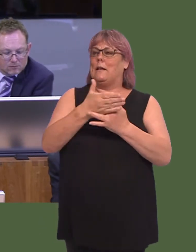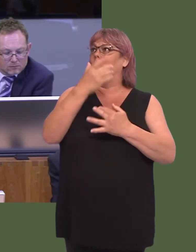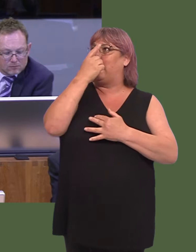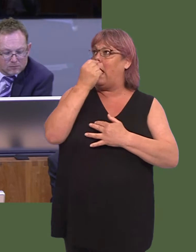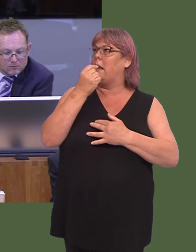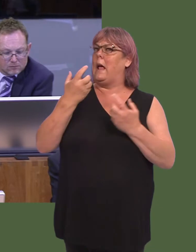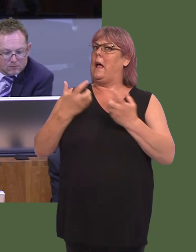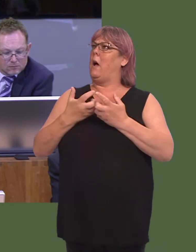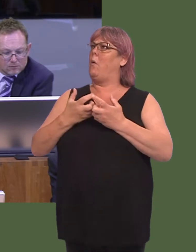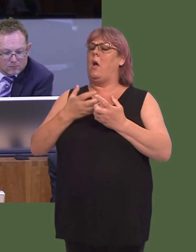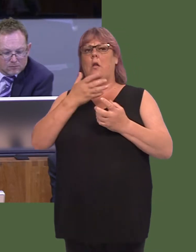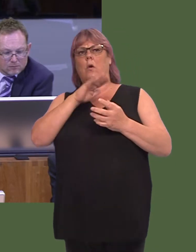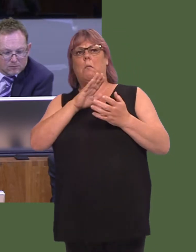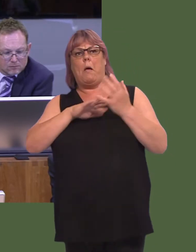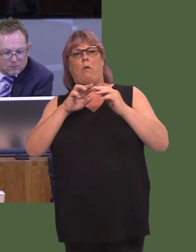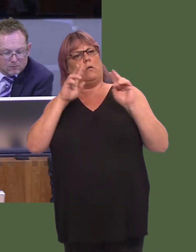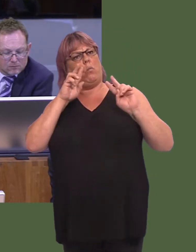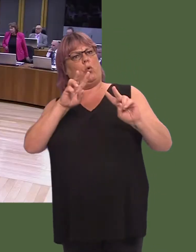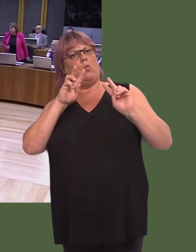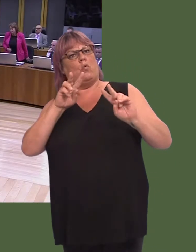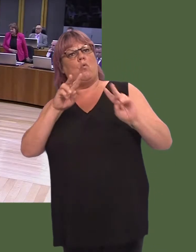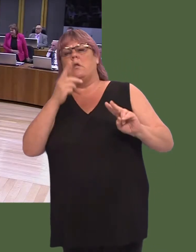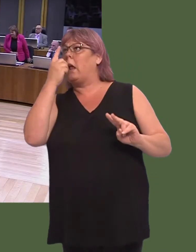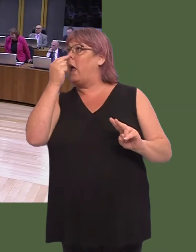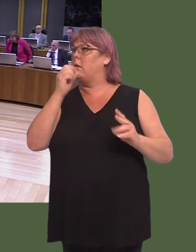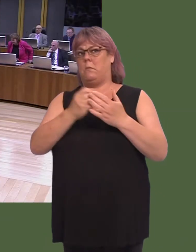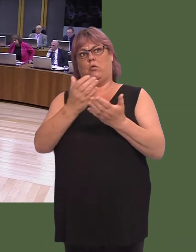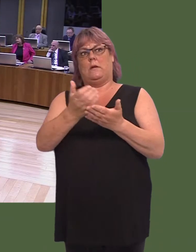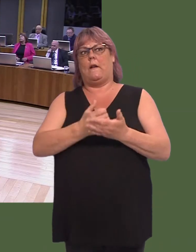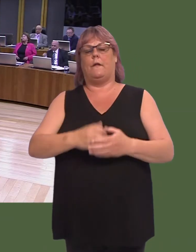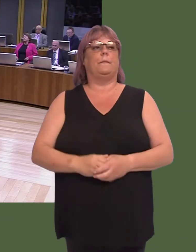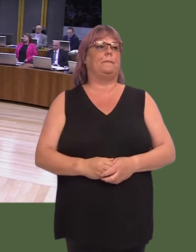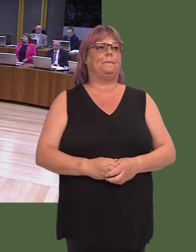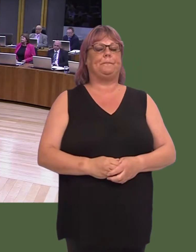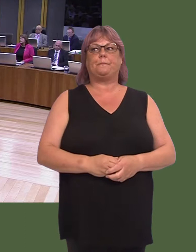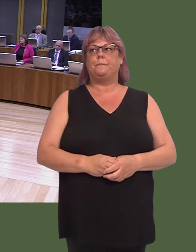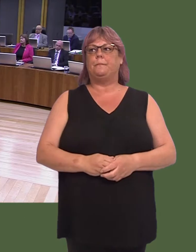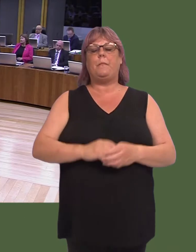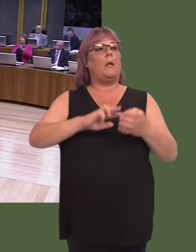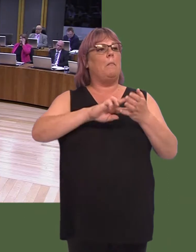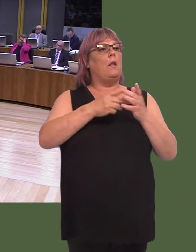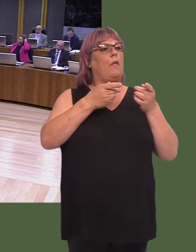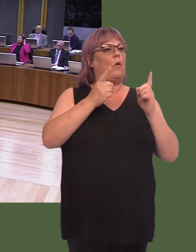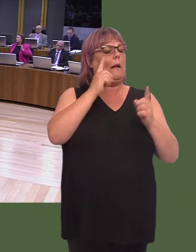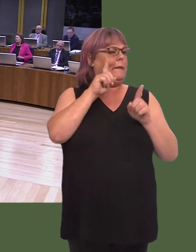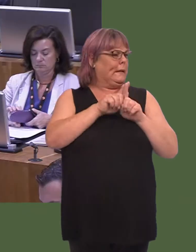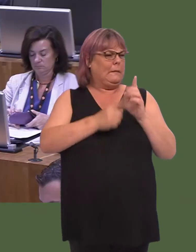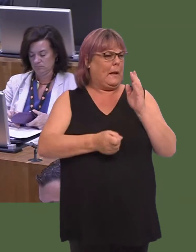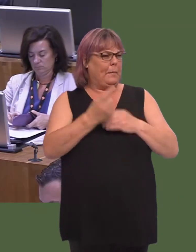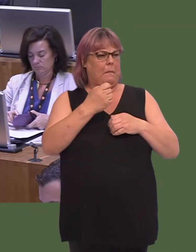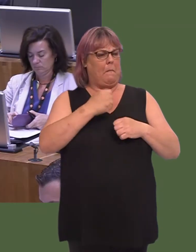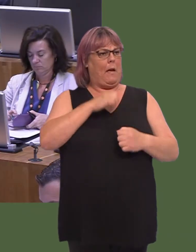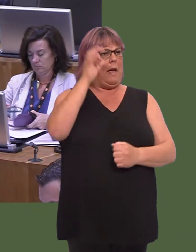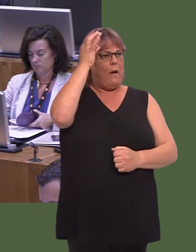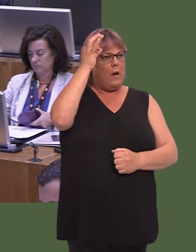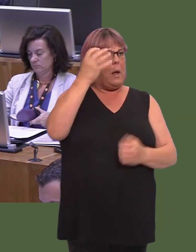access all the time, where people can watch them and know that they are truly, truly protected? Well, an effective planning authority will do just that. I've seen it happen